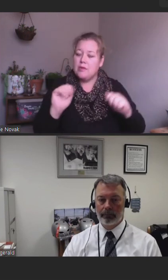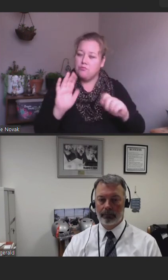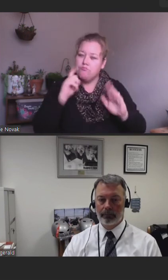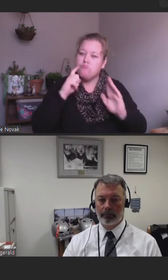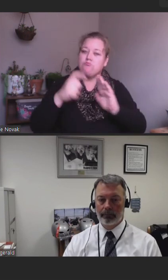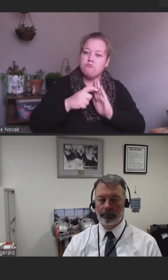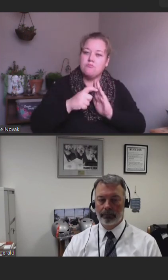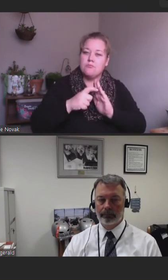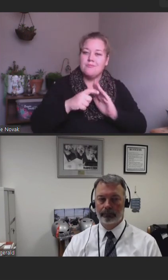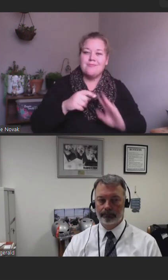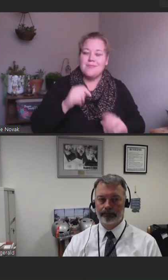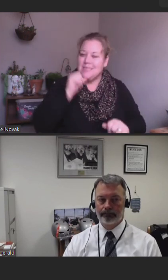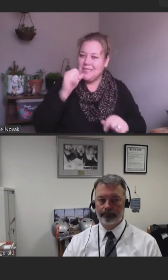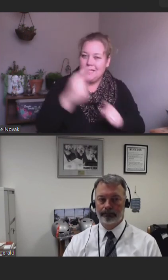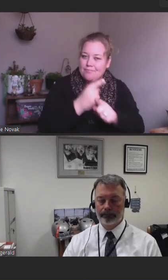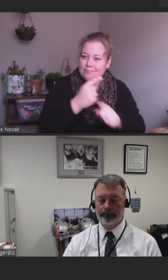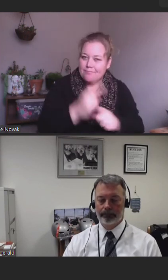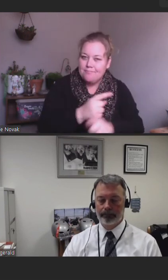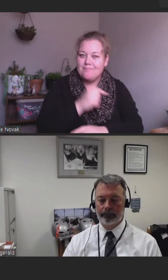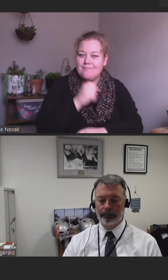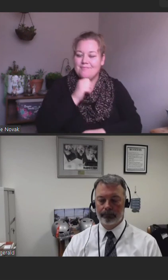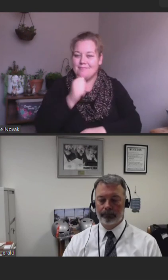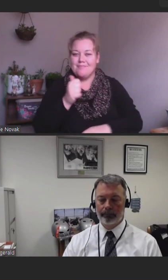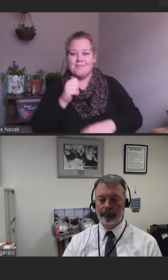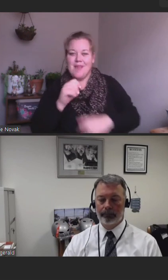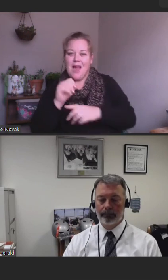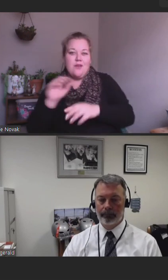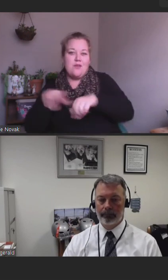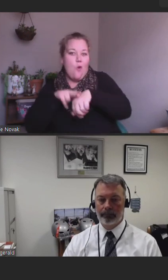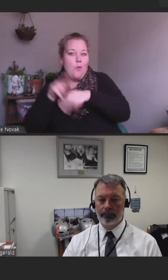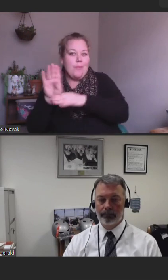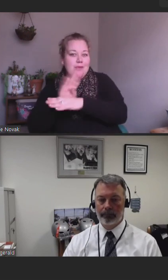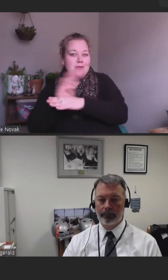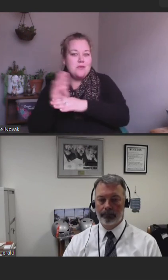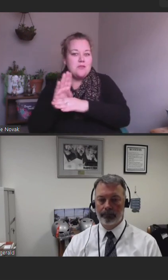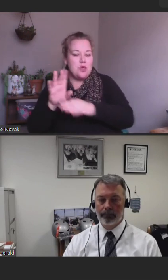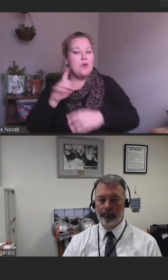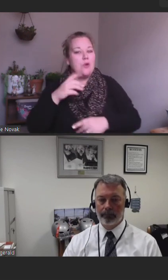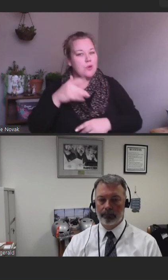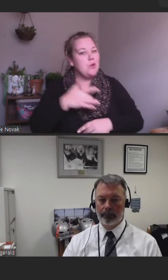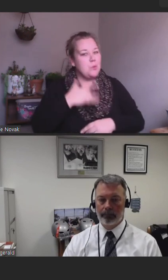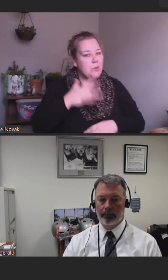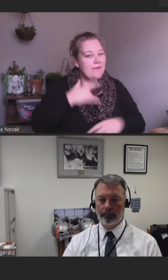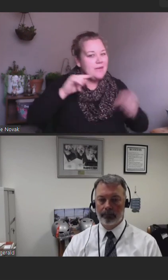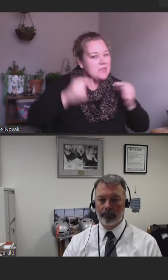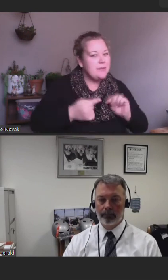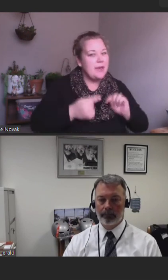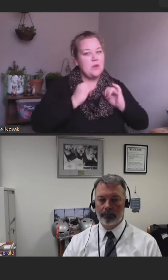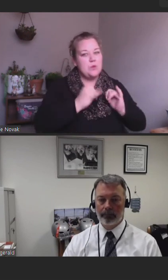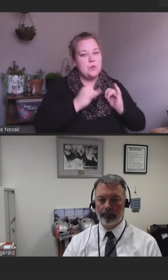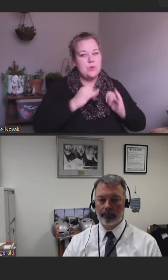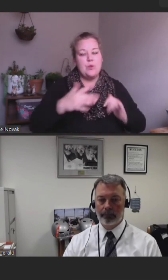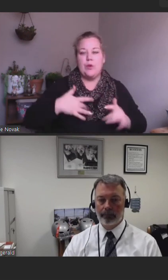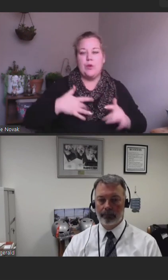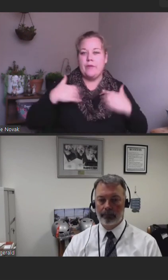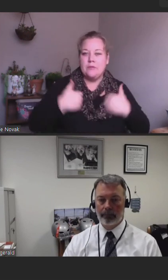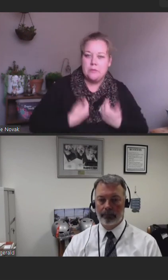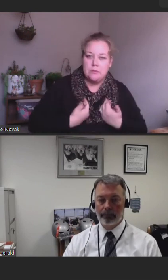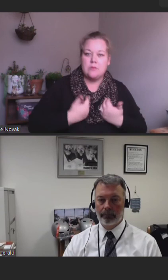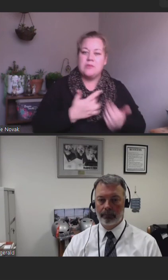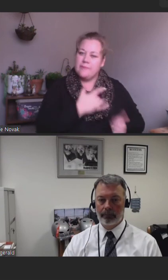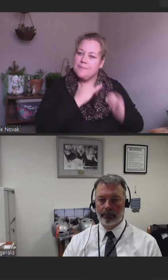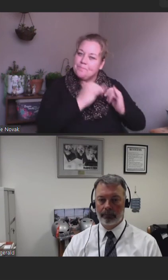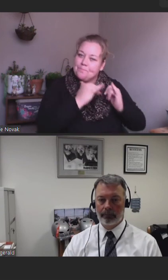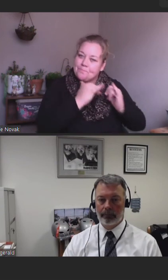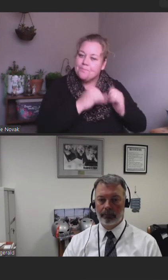this is not business as normal, and that we feel the pain and the fatigue with it. You know, there is hope. There